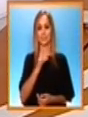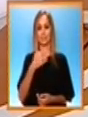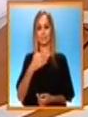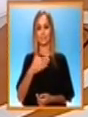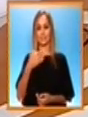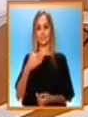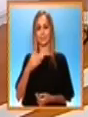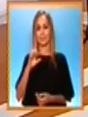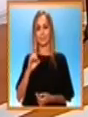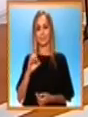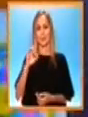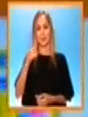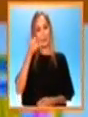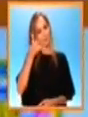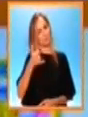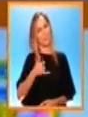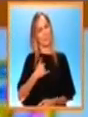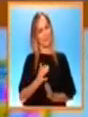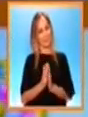2-1-4-6-6-7-7-0-8. Me liga, pai.